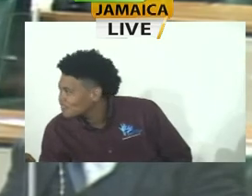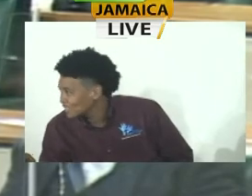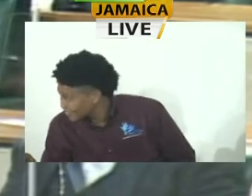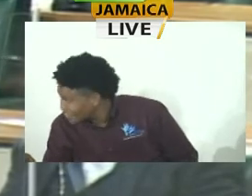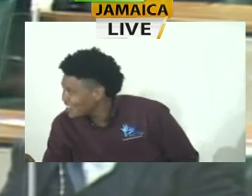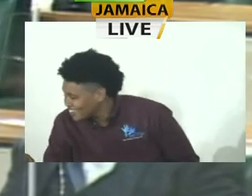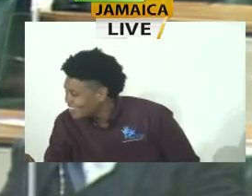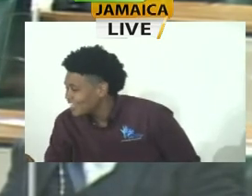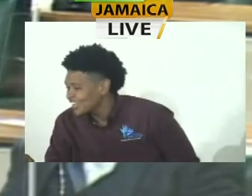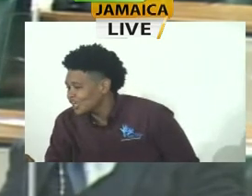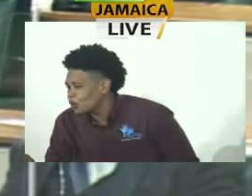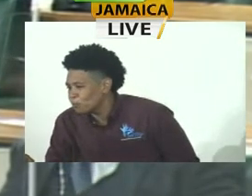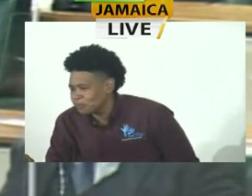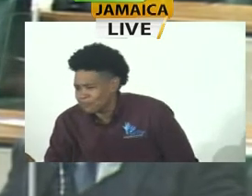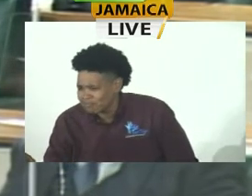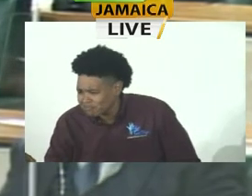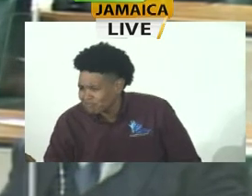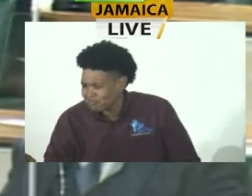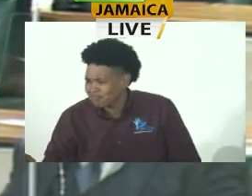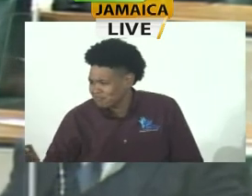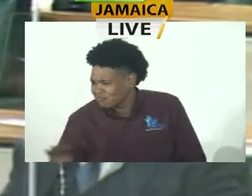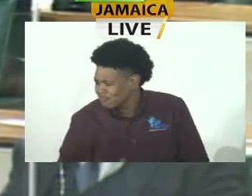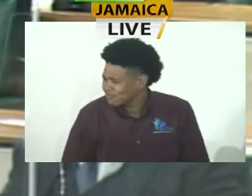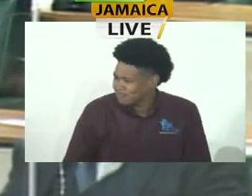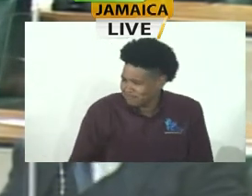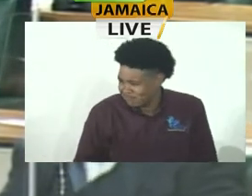but what you would have heard madam speaker